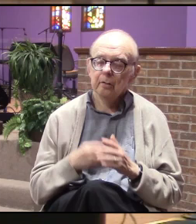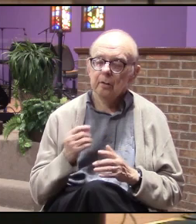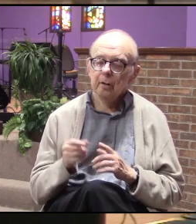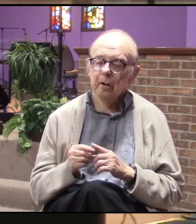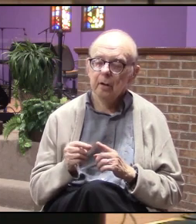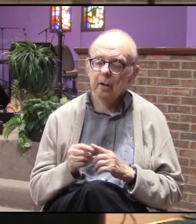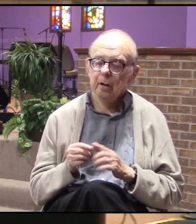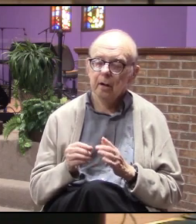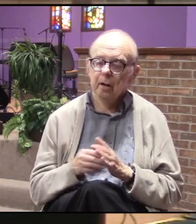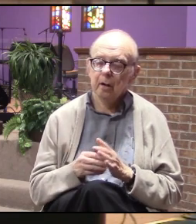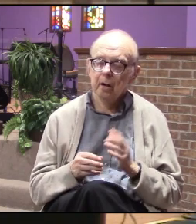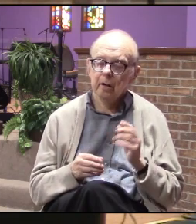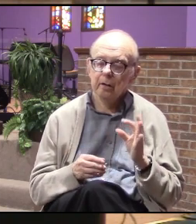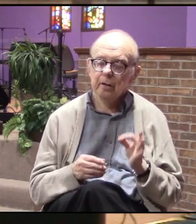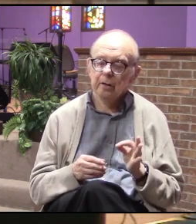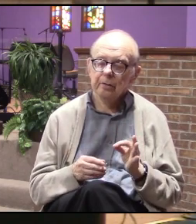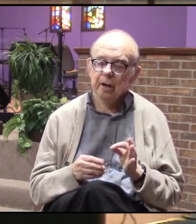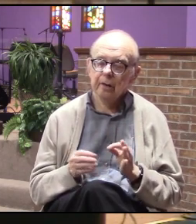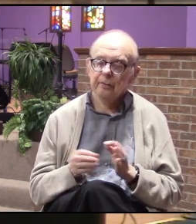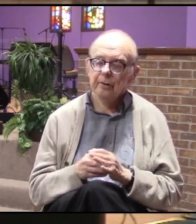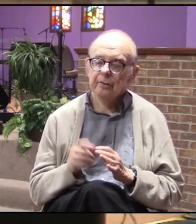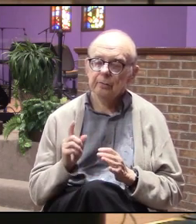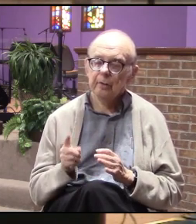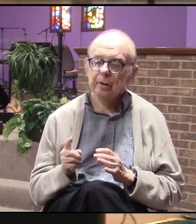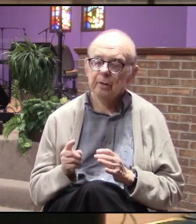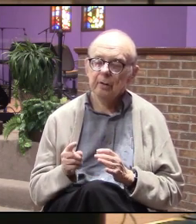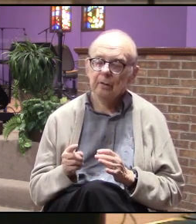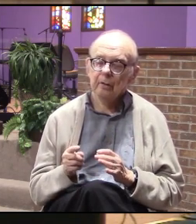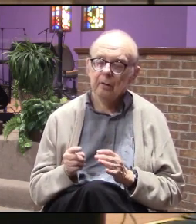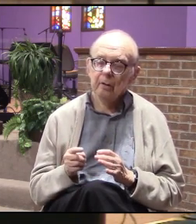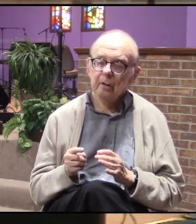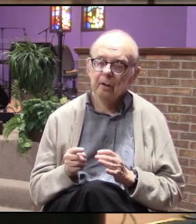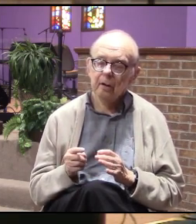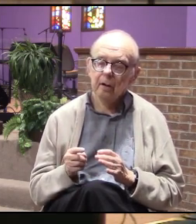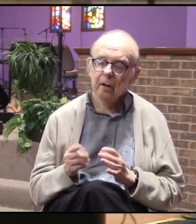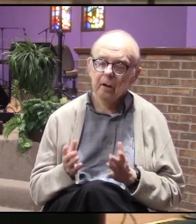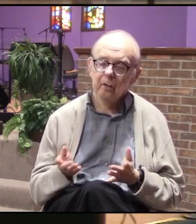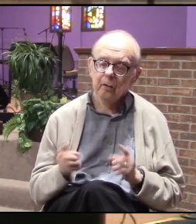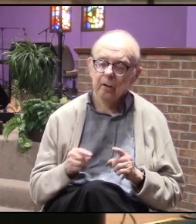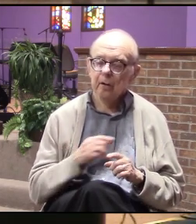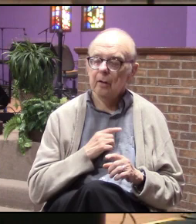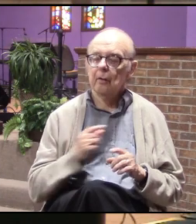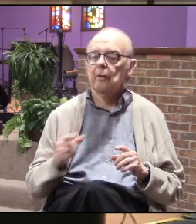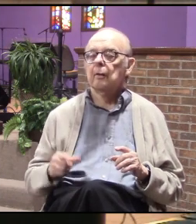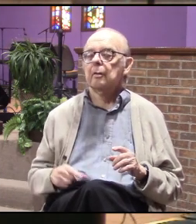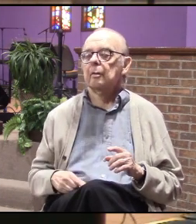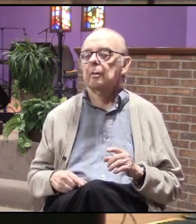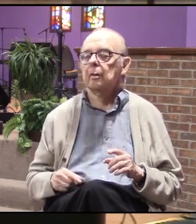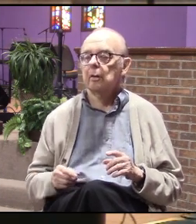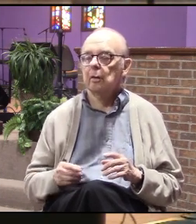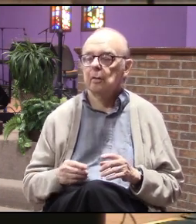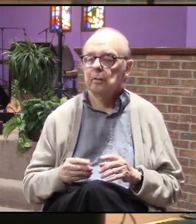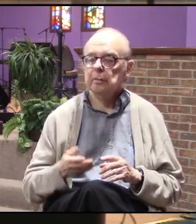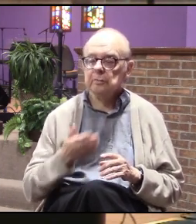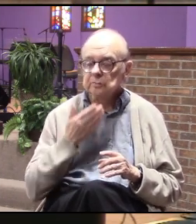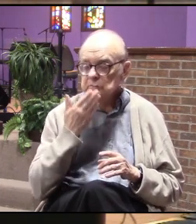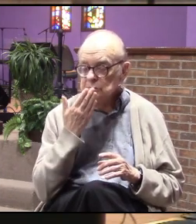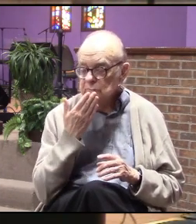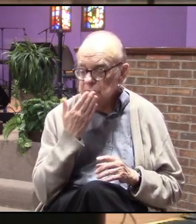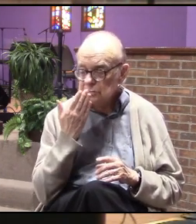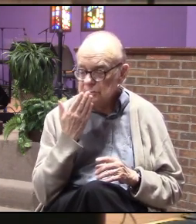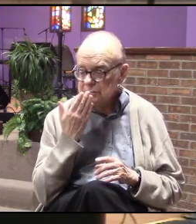Genesis chapter 9 and verse 1. And here's what he said. When the Lord